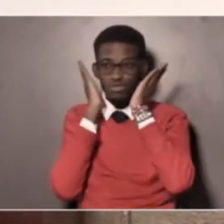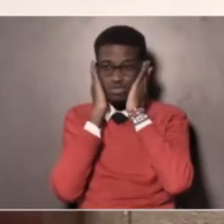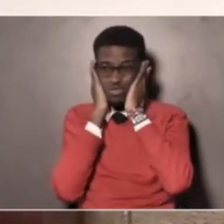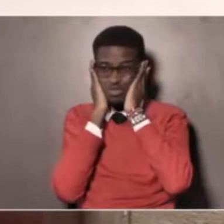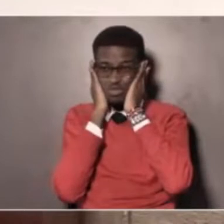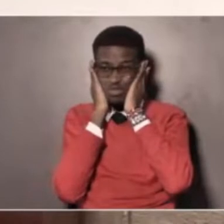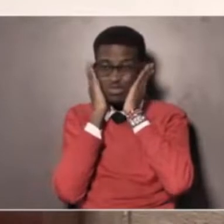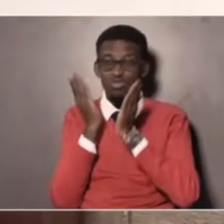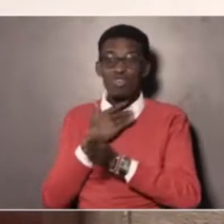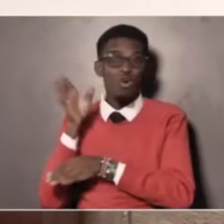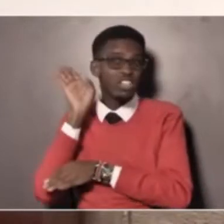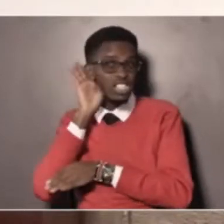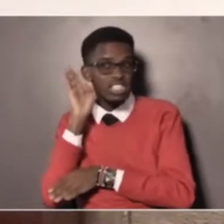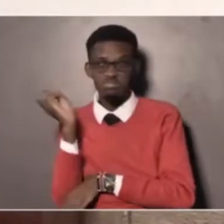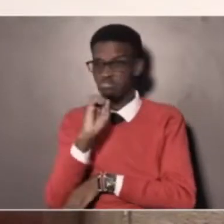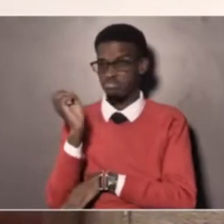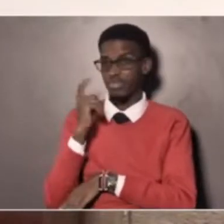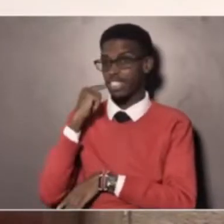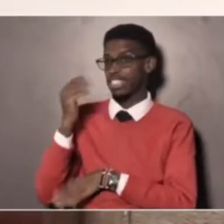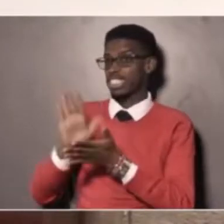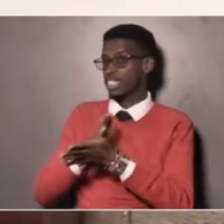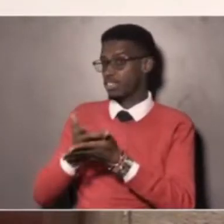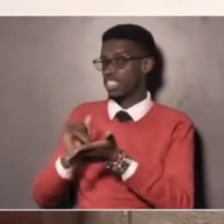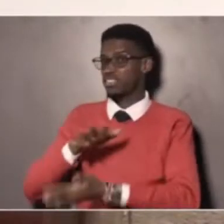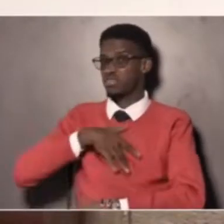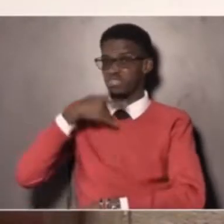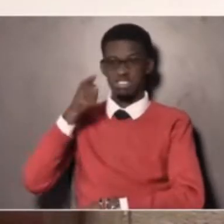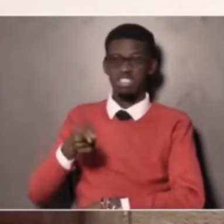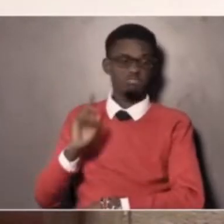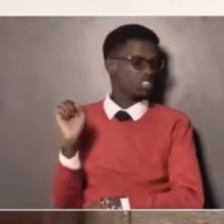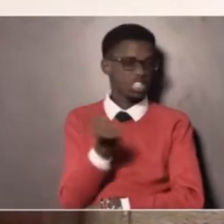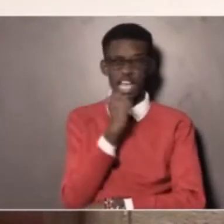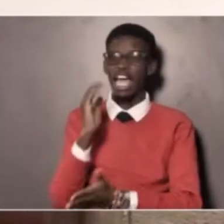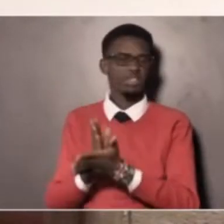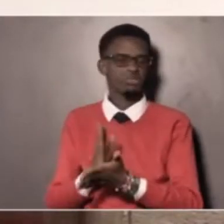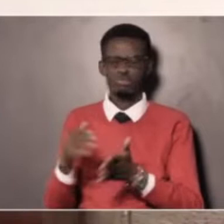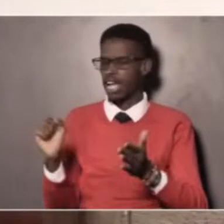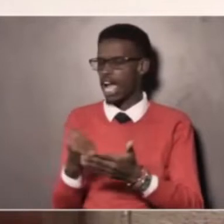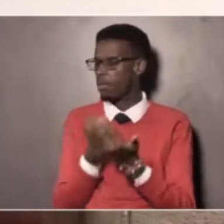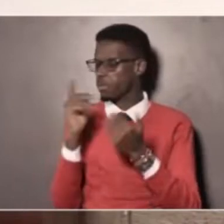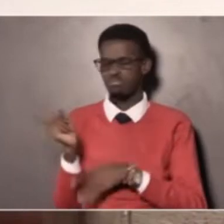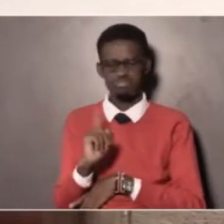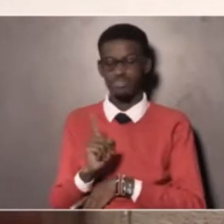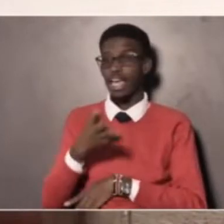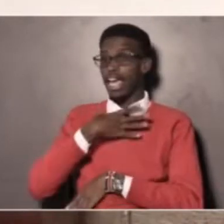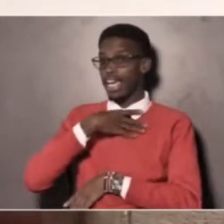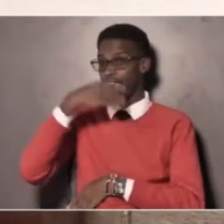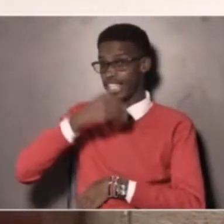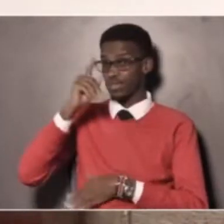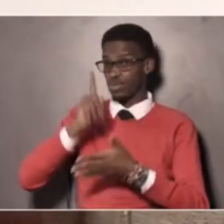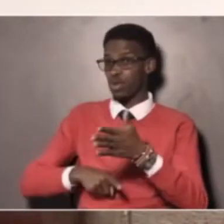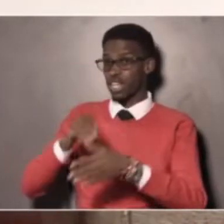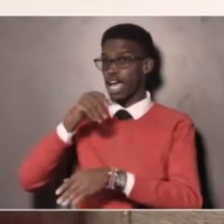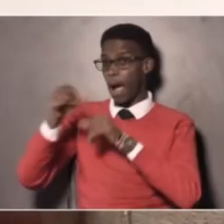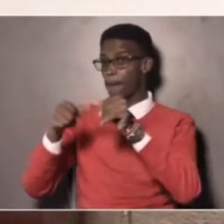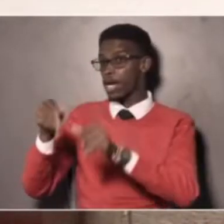want to hear this. This was something they felt that, no, this cannot be true. And because Stephen was